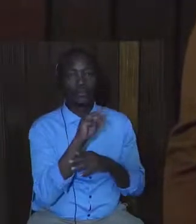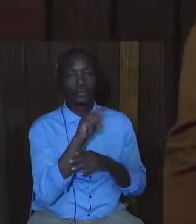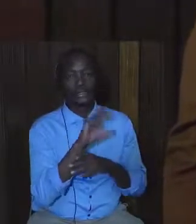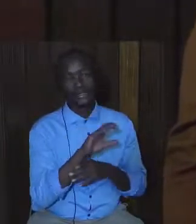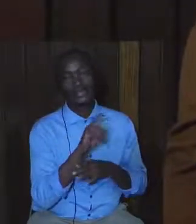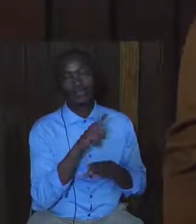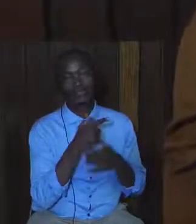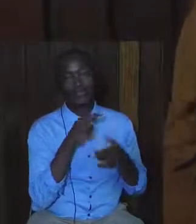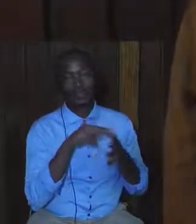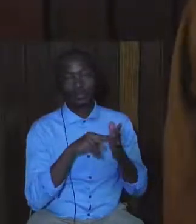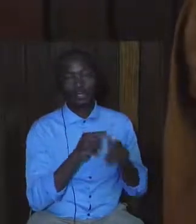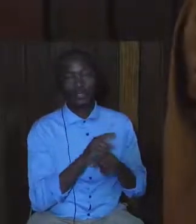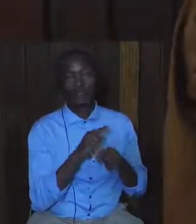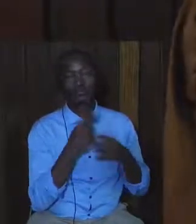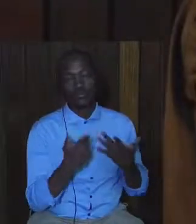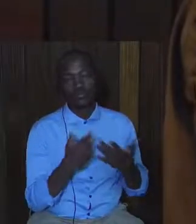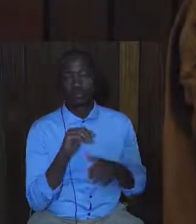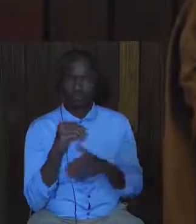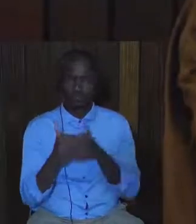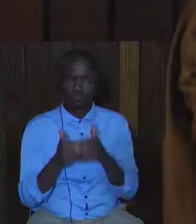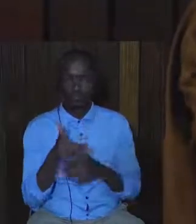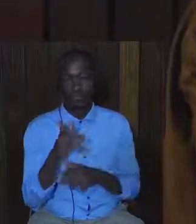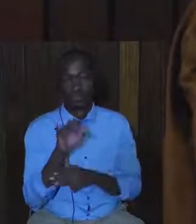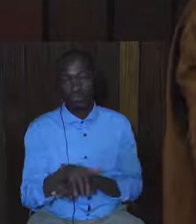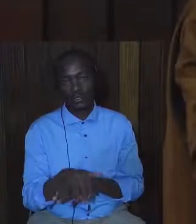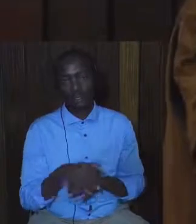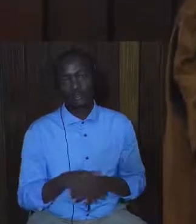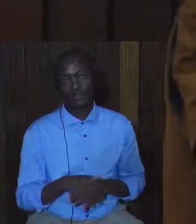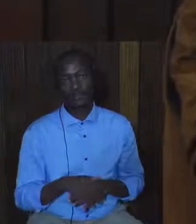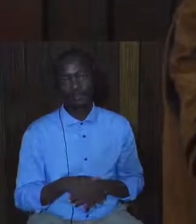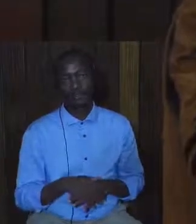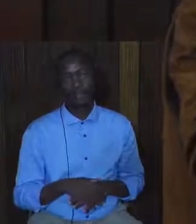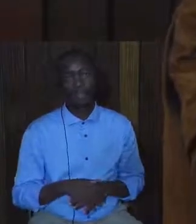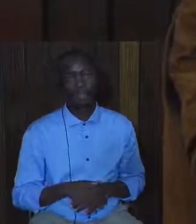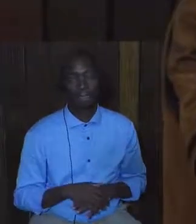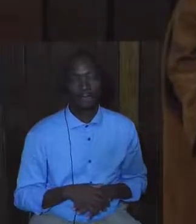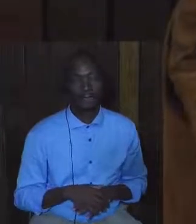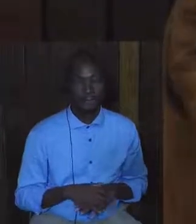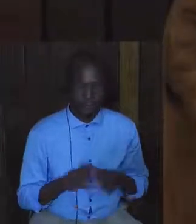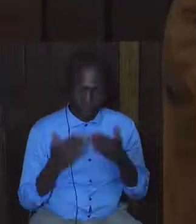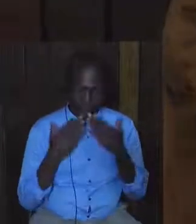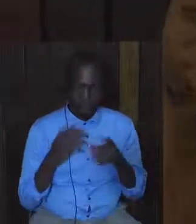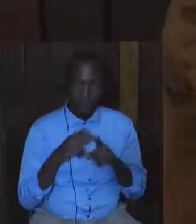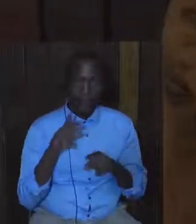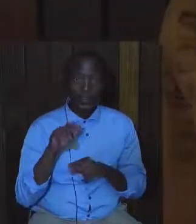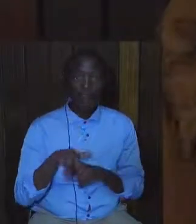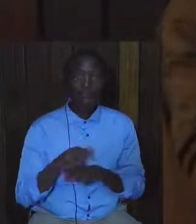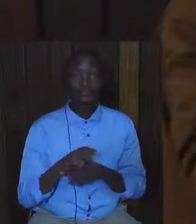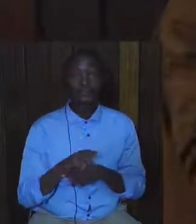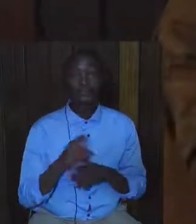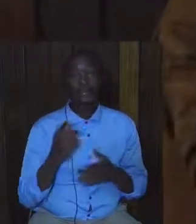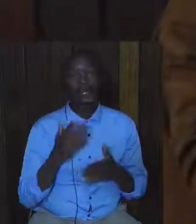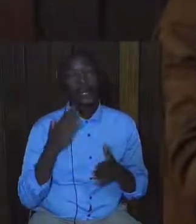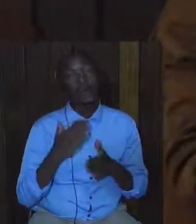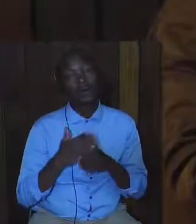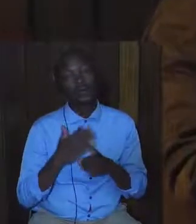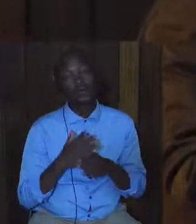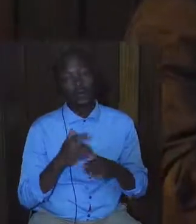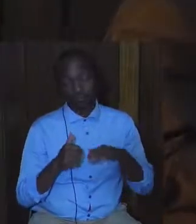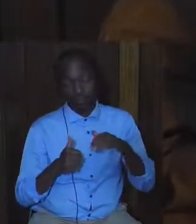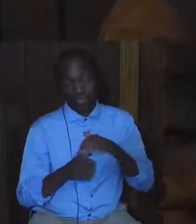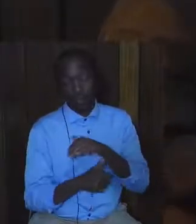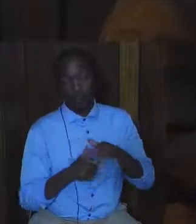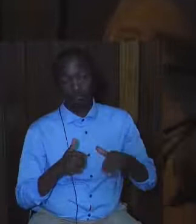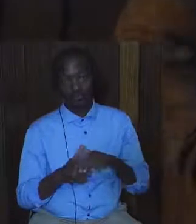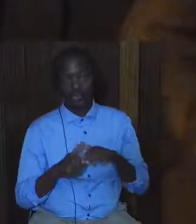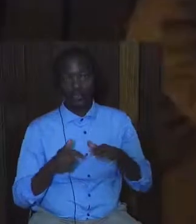raise. Okay. Yeah, so I think proceed along that line. Thanks very much. Thank you, Chair. Chair, I'll deal with the direct Gautrain